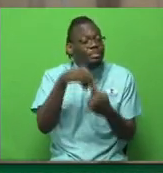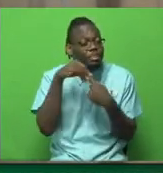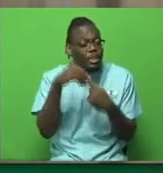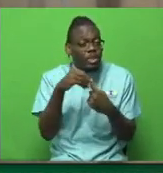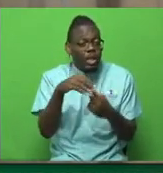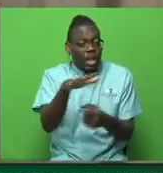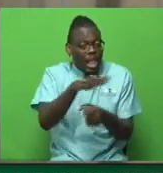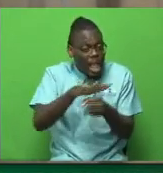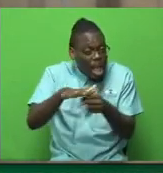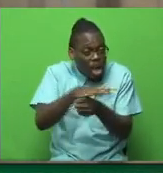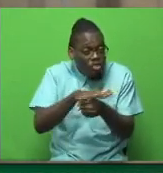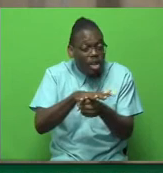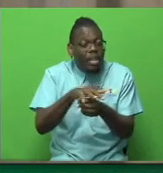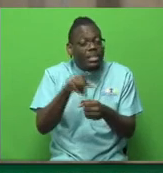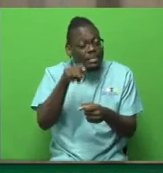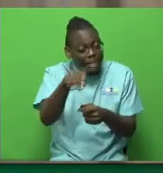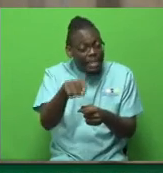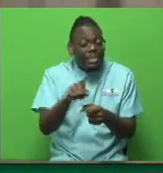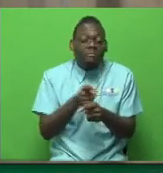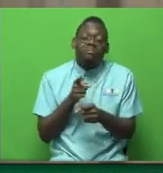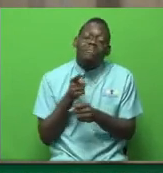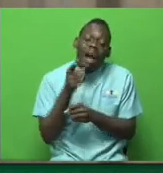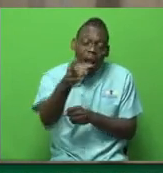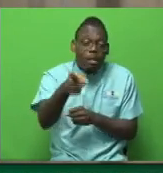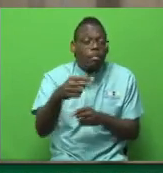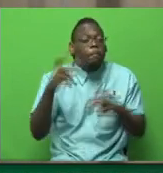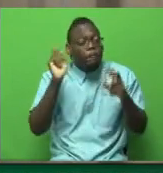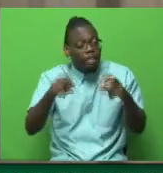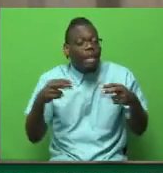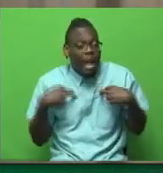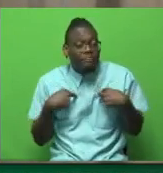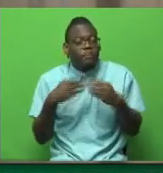are up and running and that the roots